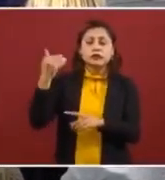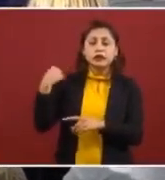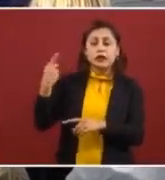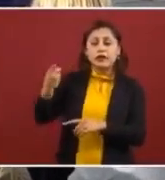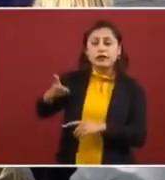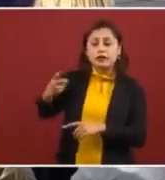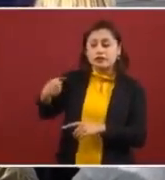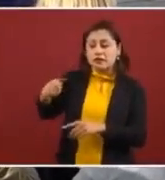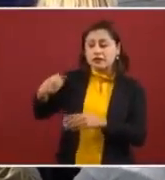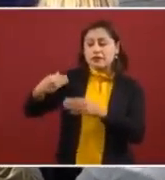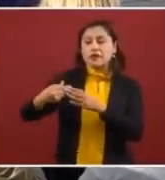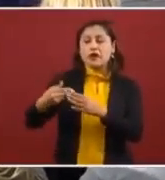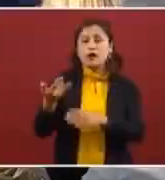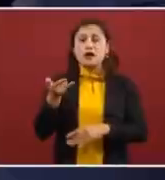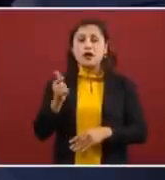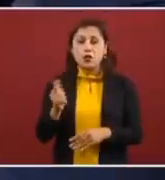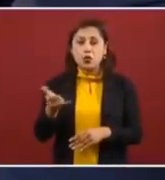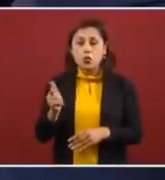to July,